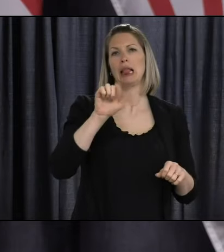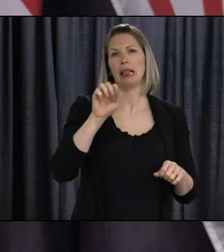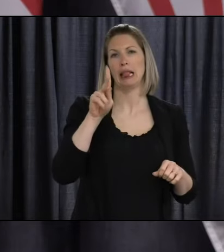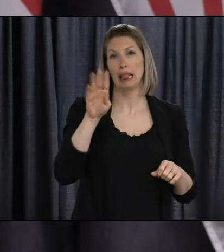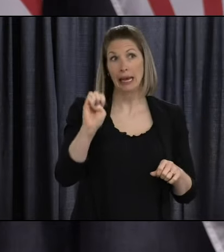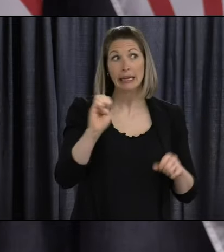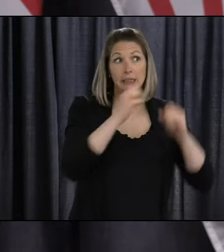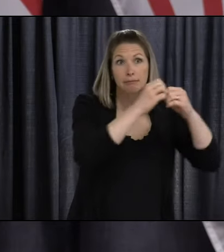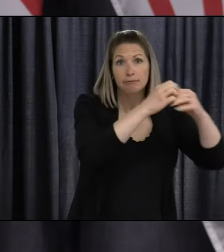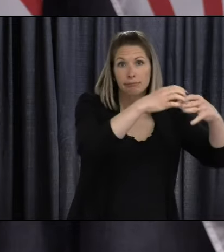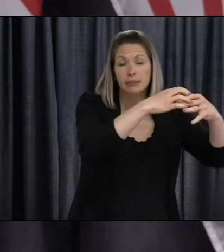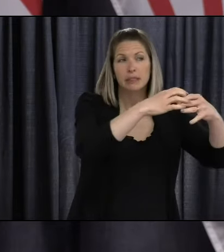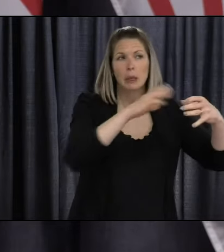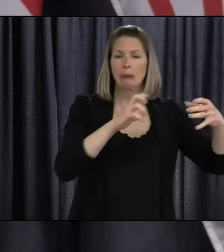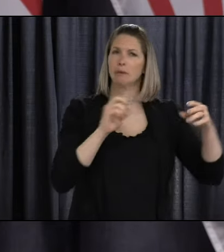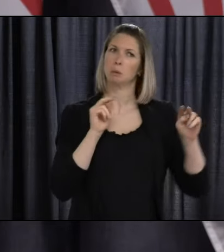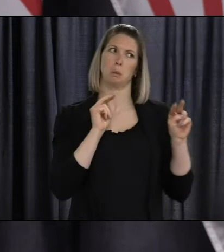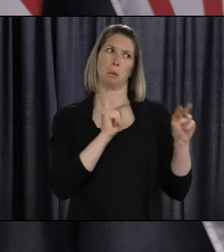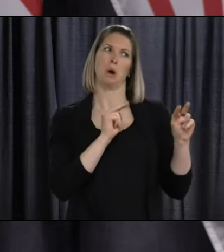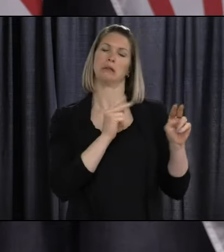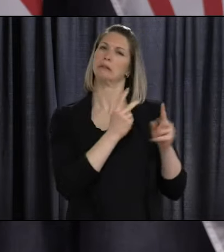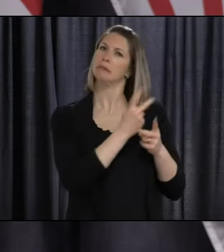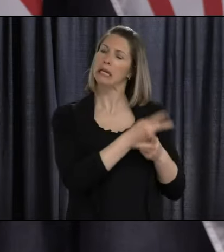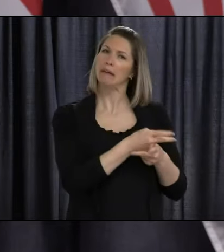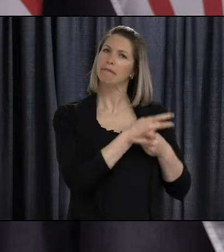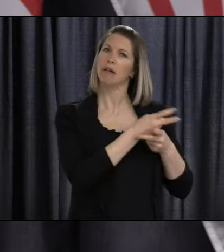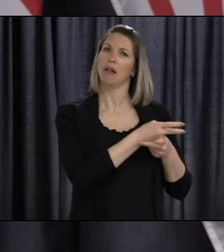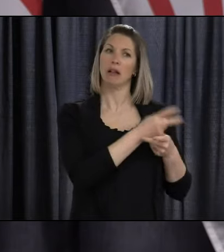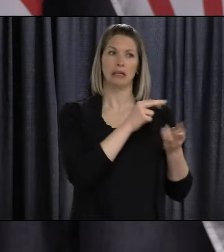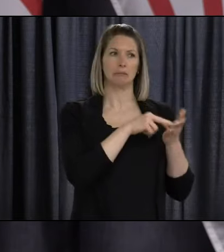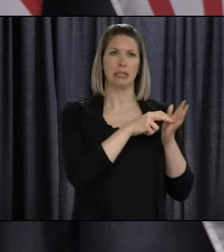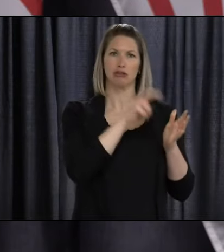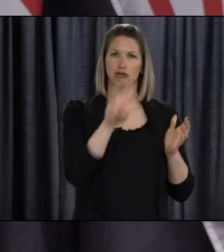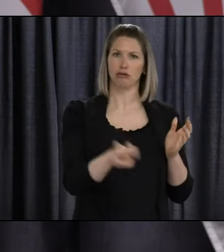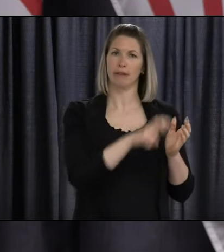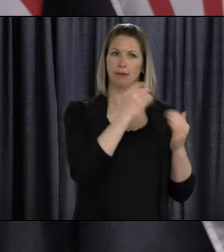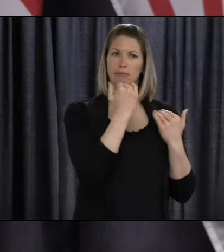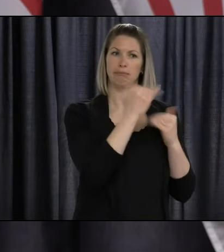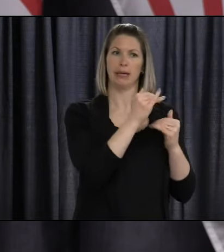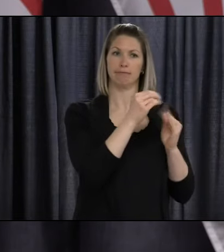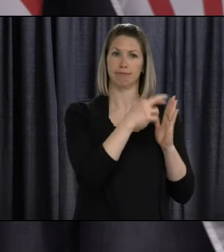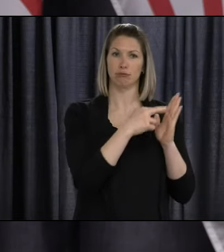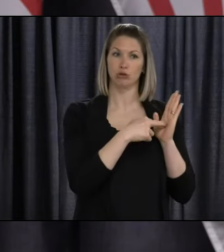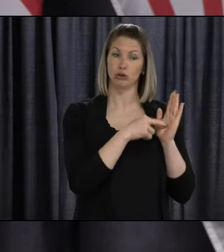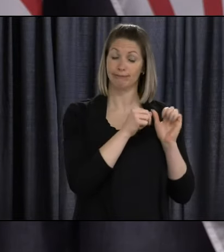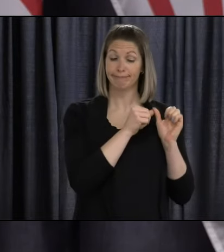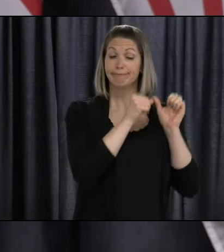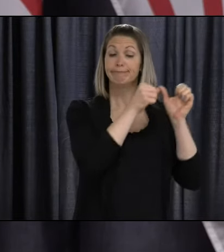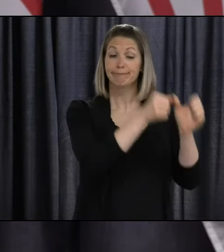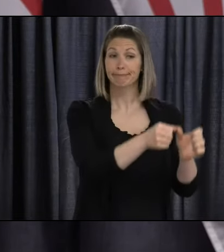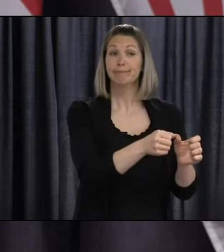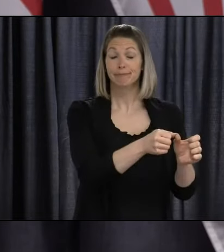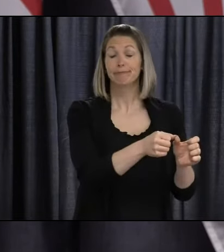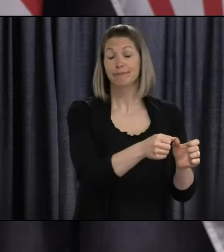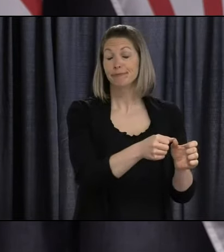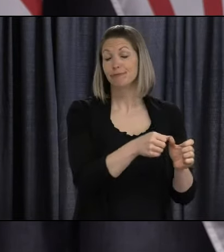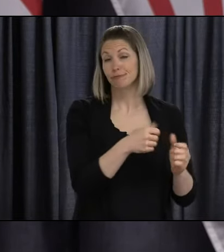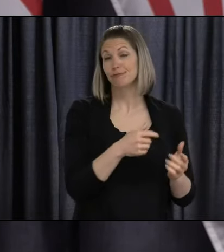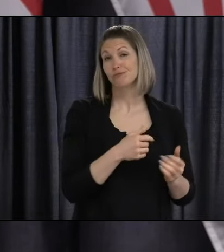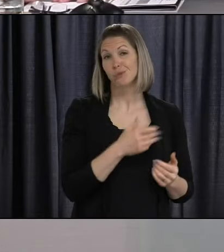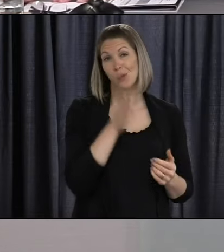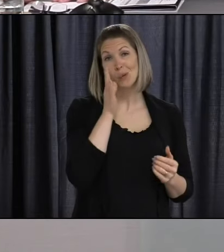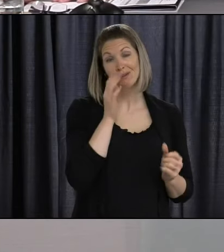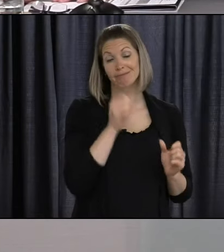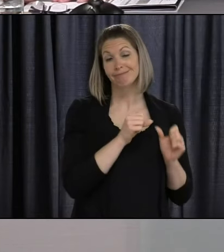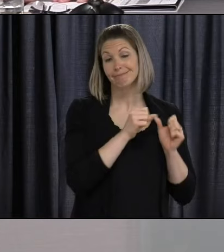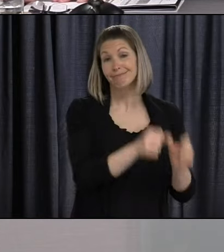is evidence that, you know, we do need to be cautious in these situations. So it will continue for now. Thank you.